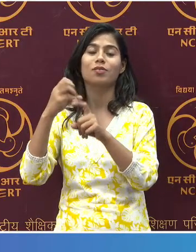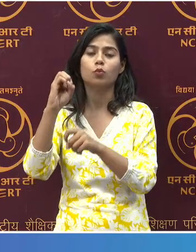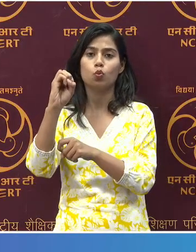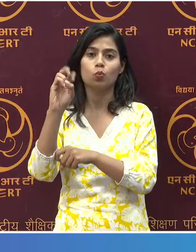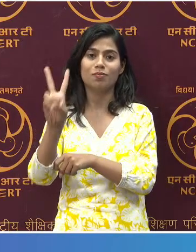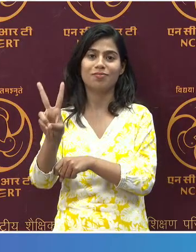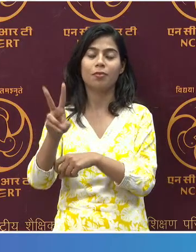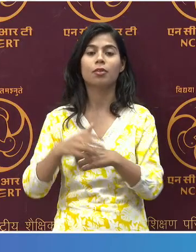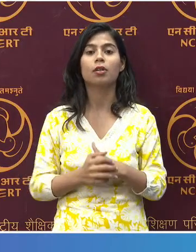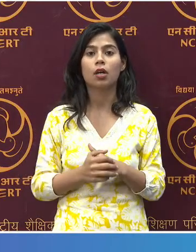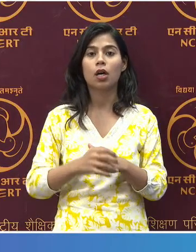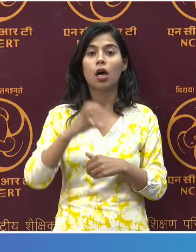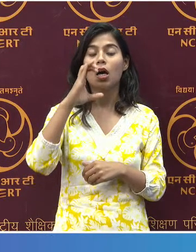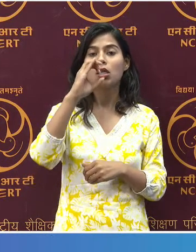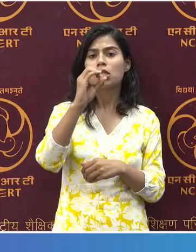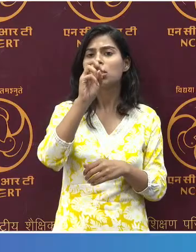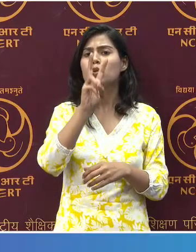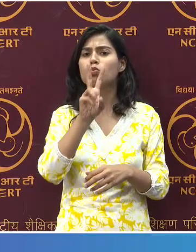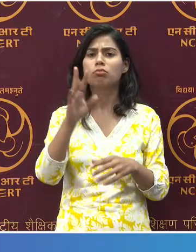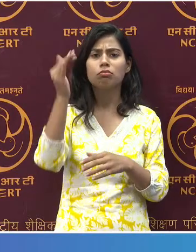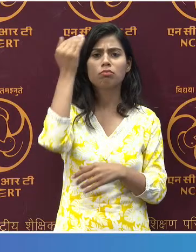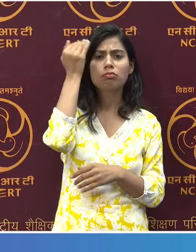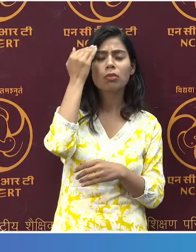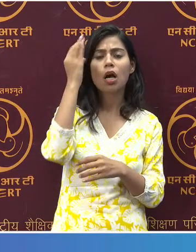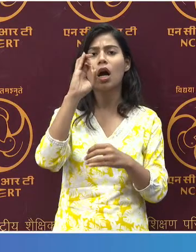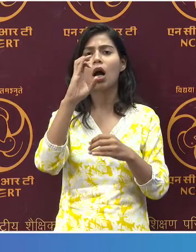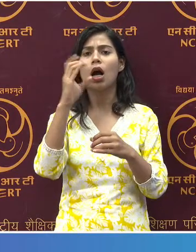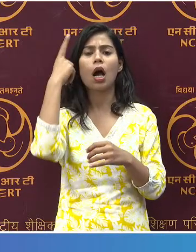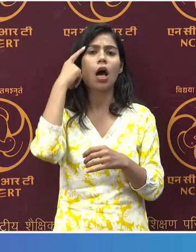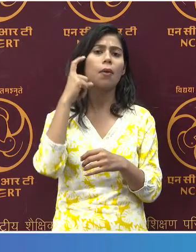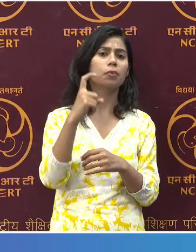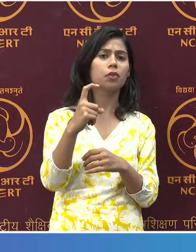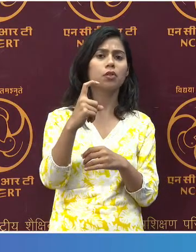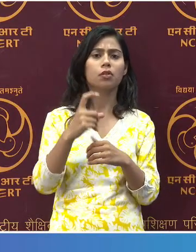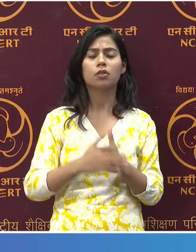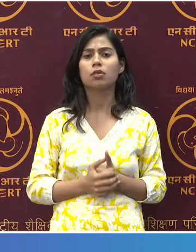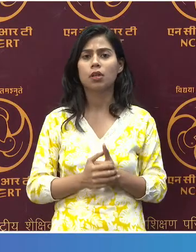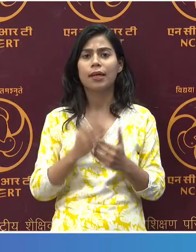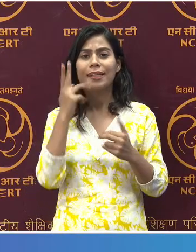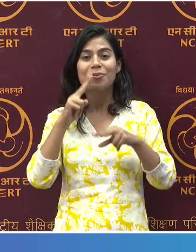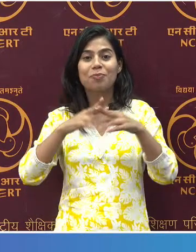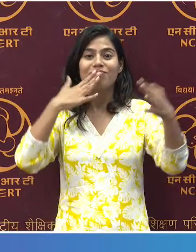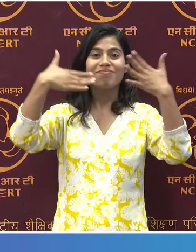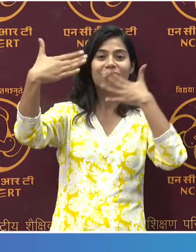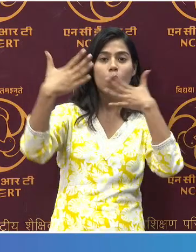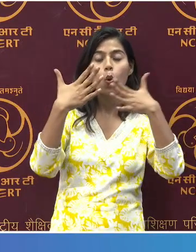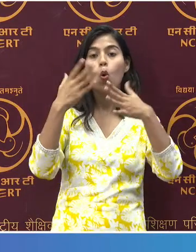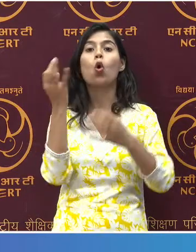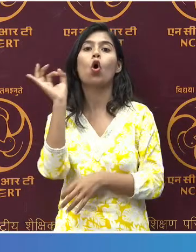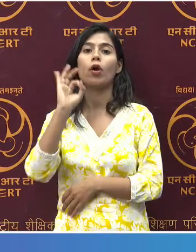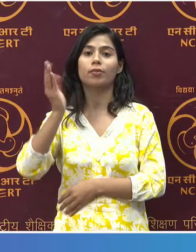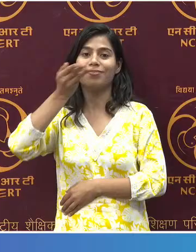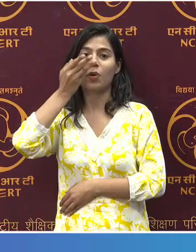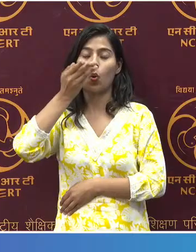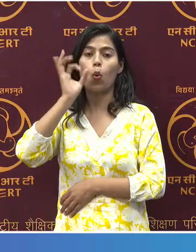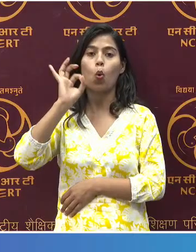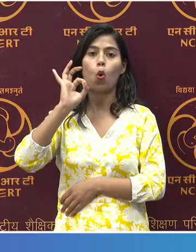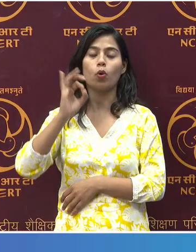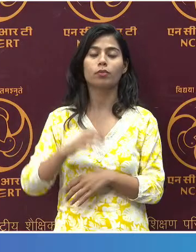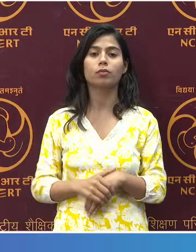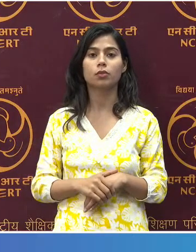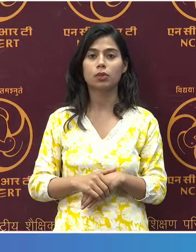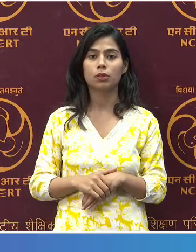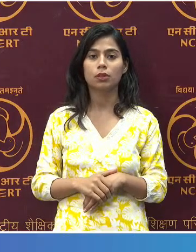the burning of carbon or carbon containing compounds in the presence of air or oxygen to produce